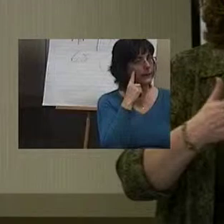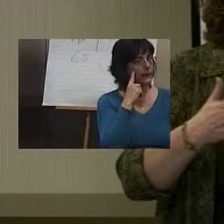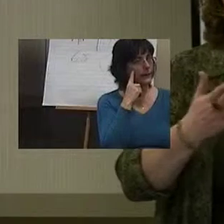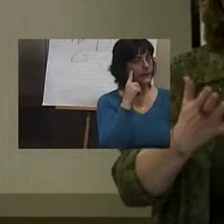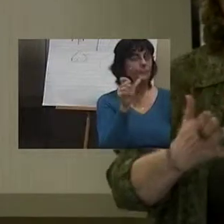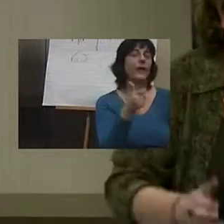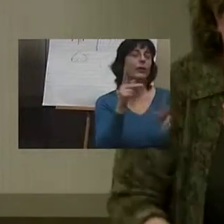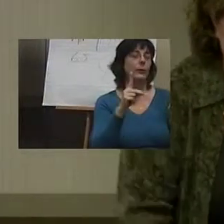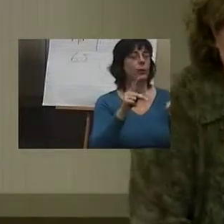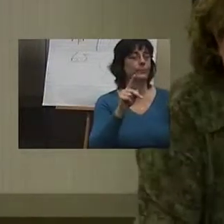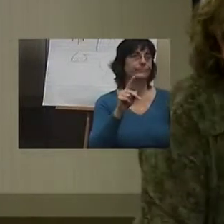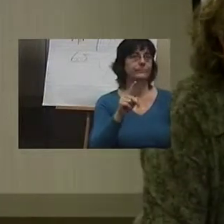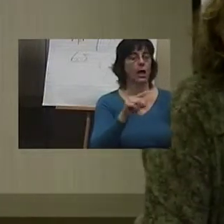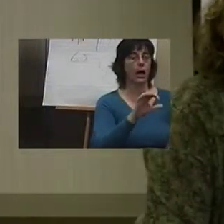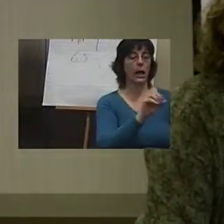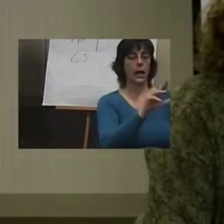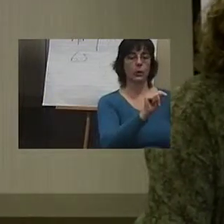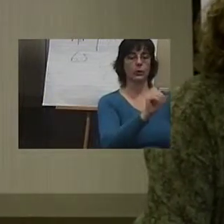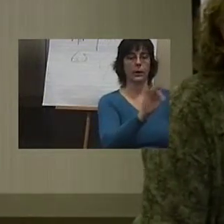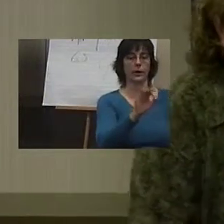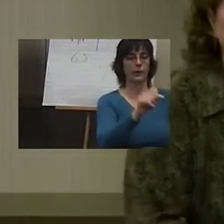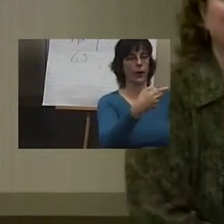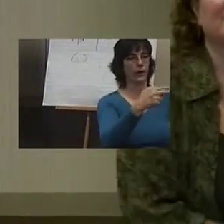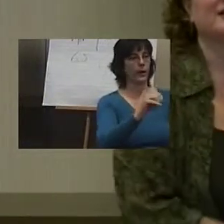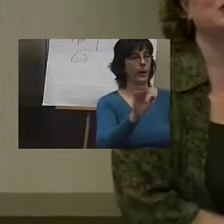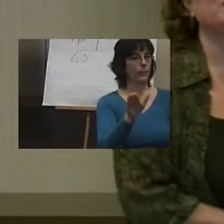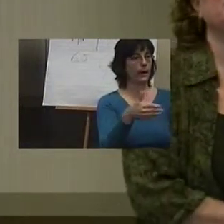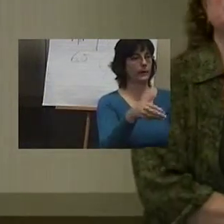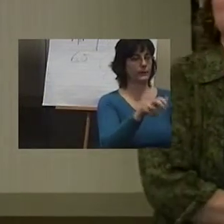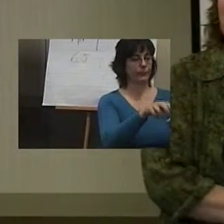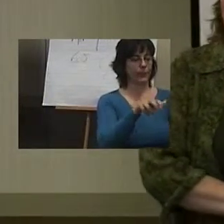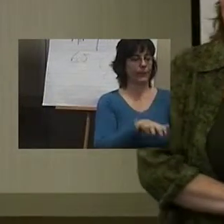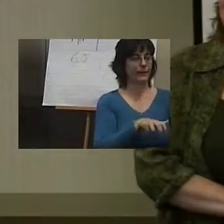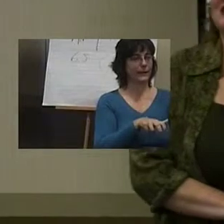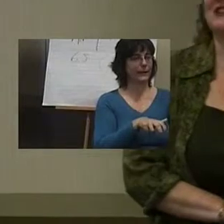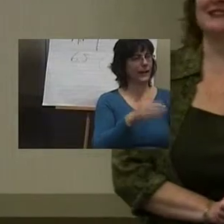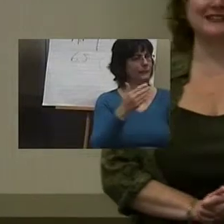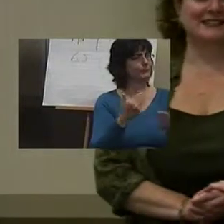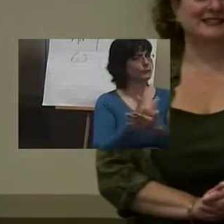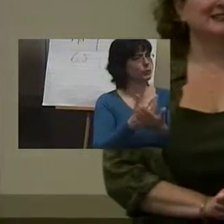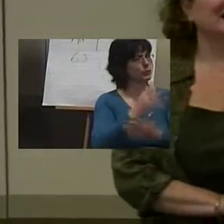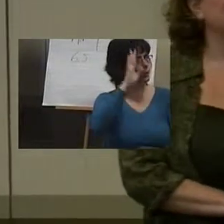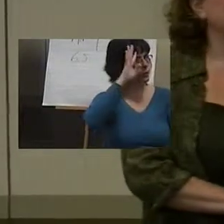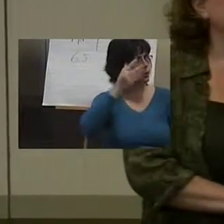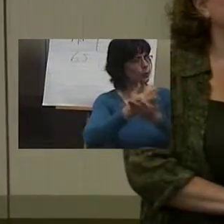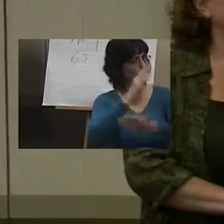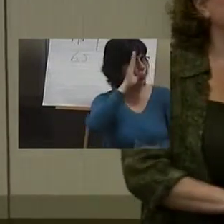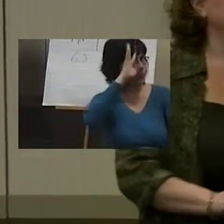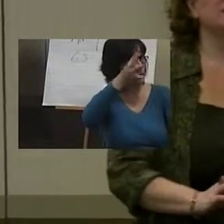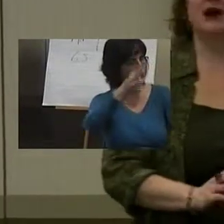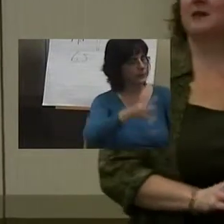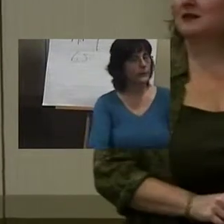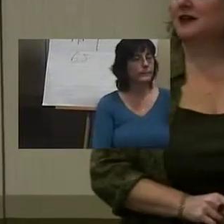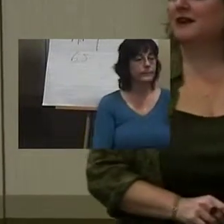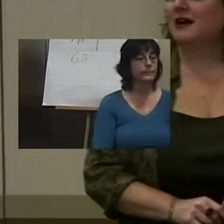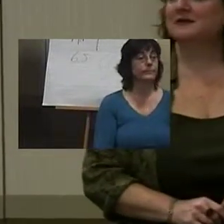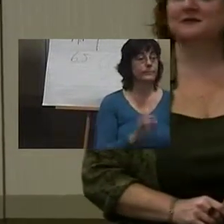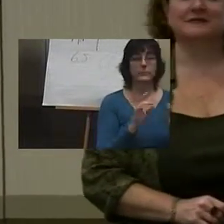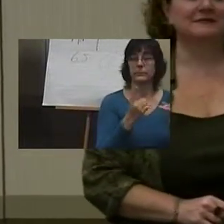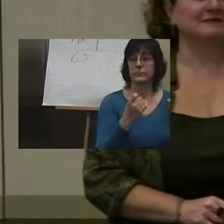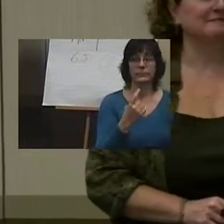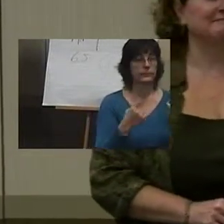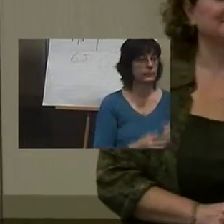everyone's calls out of the box and come up with new approaches. Okay? Any questions or comments on